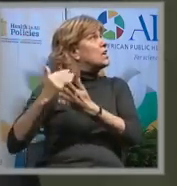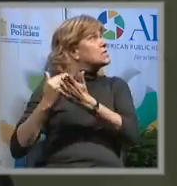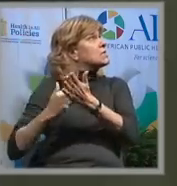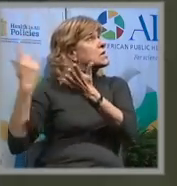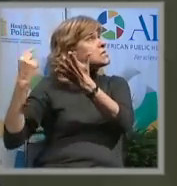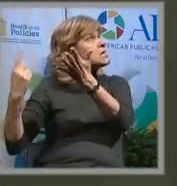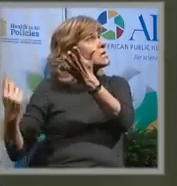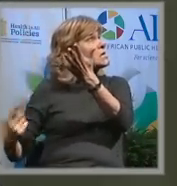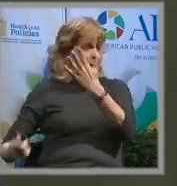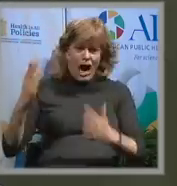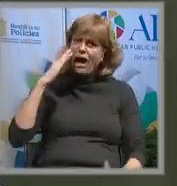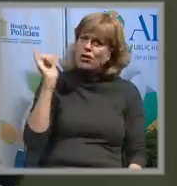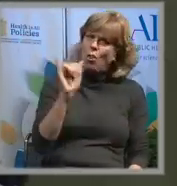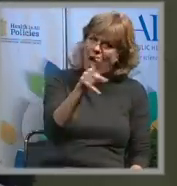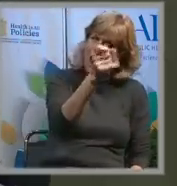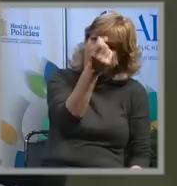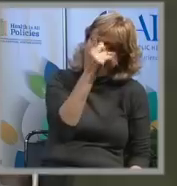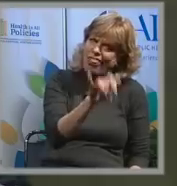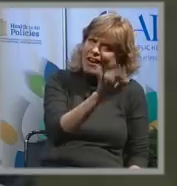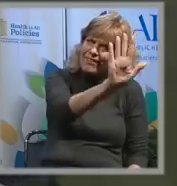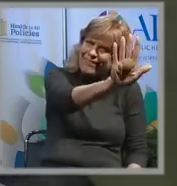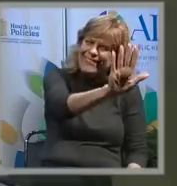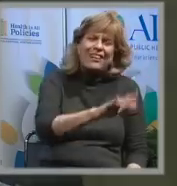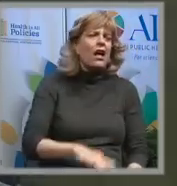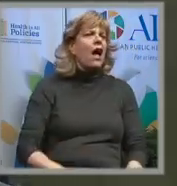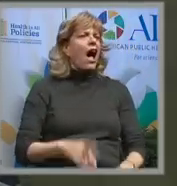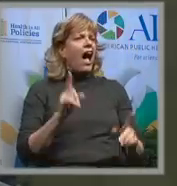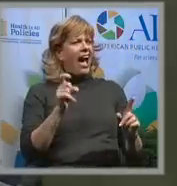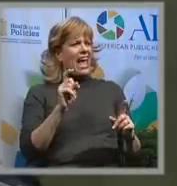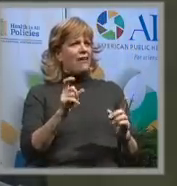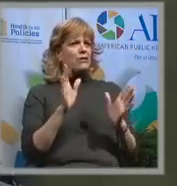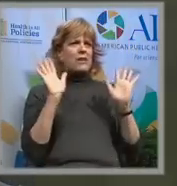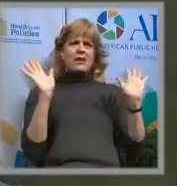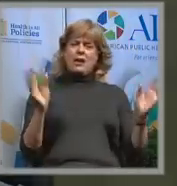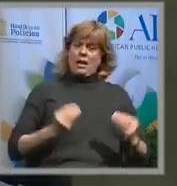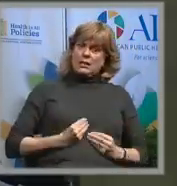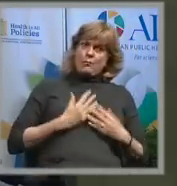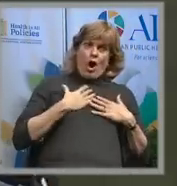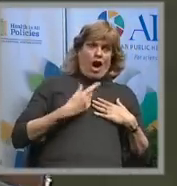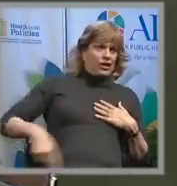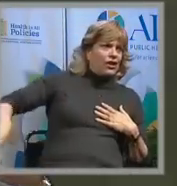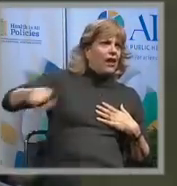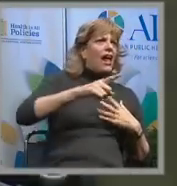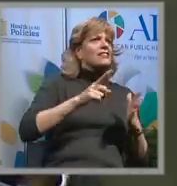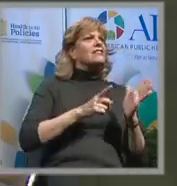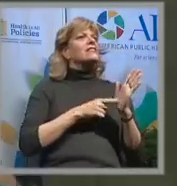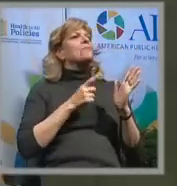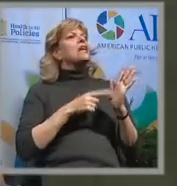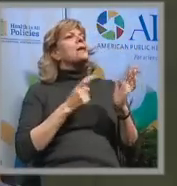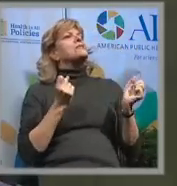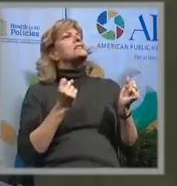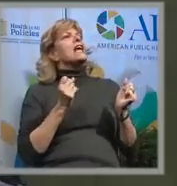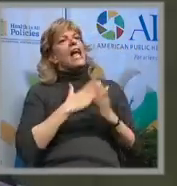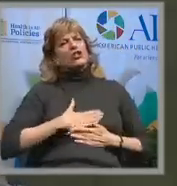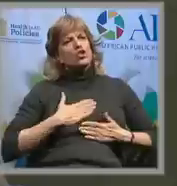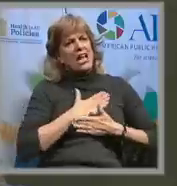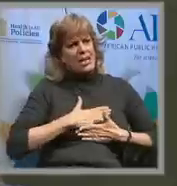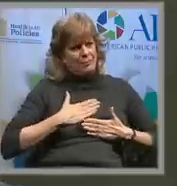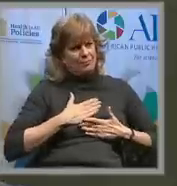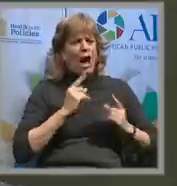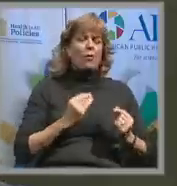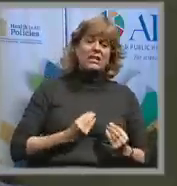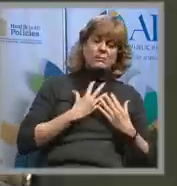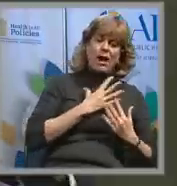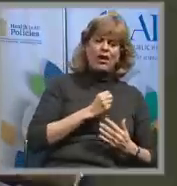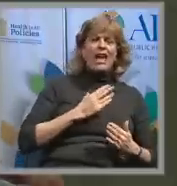right? I got that. So I must be both educational and somehow entertaining, and I want to do both. I want to do